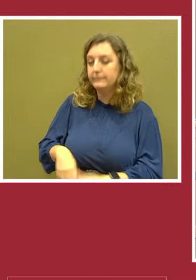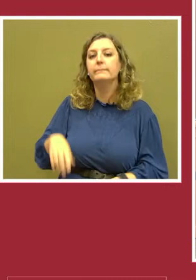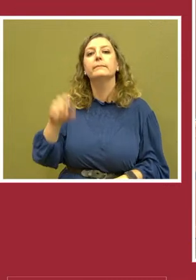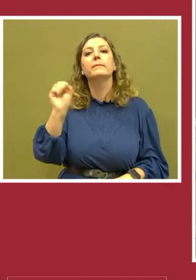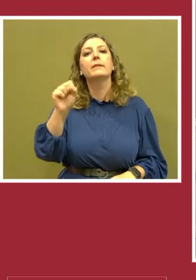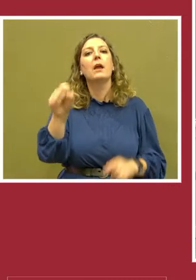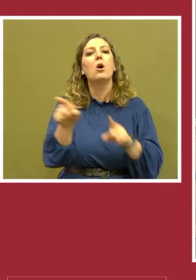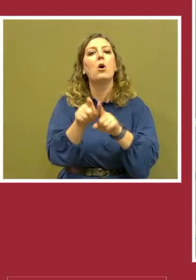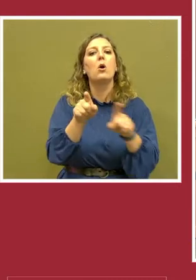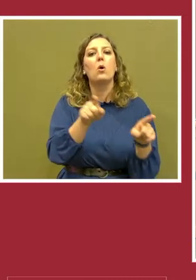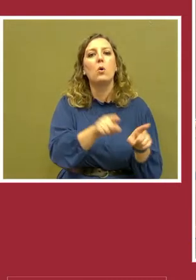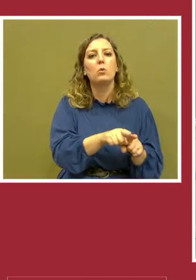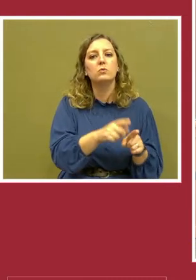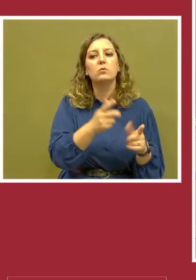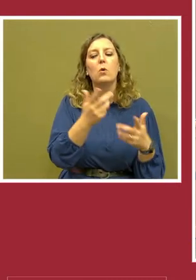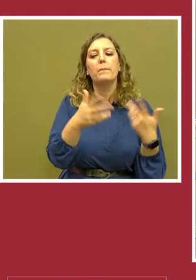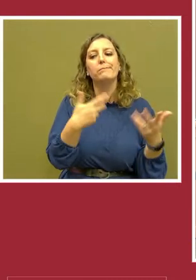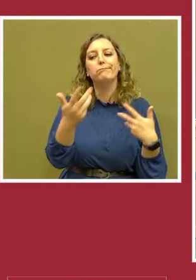Yeah, and it's also just